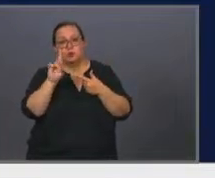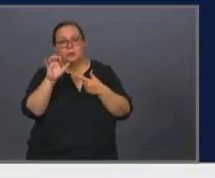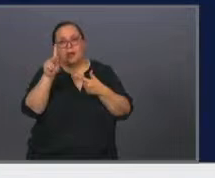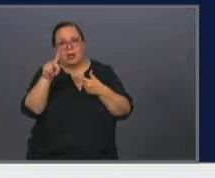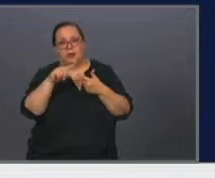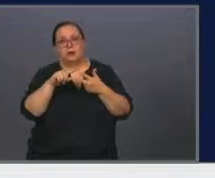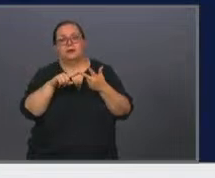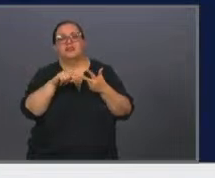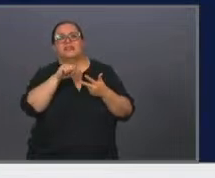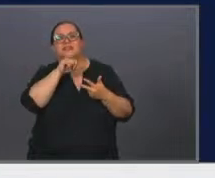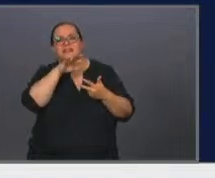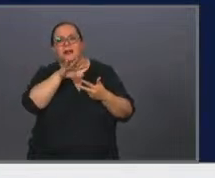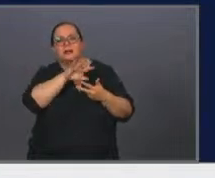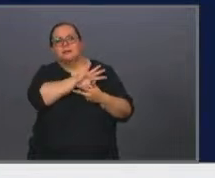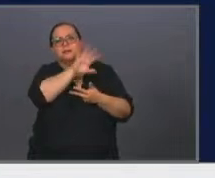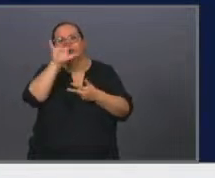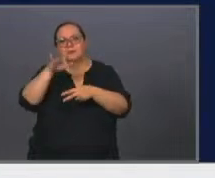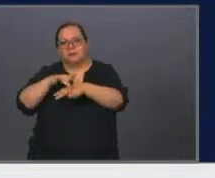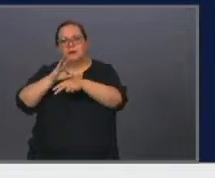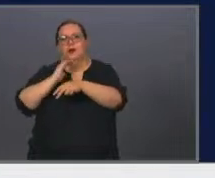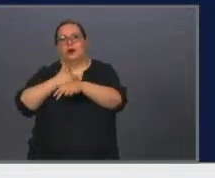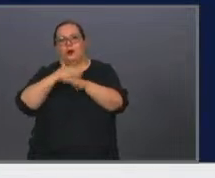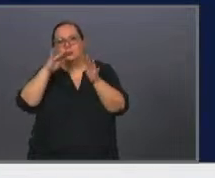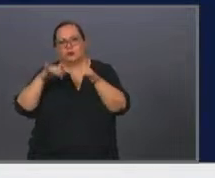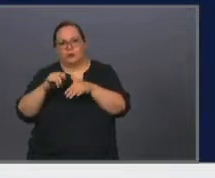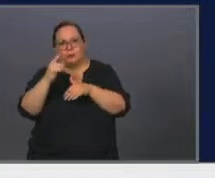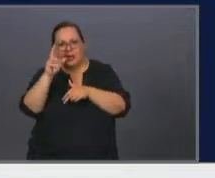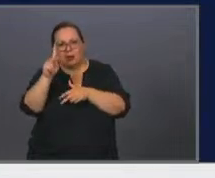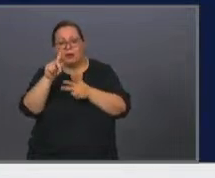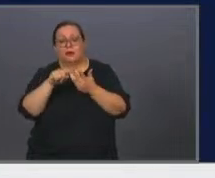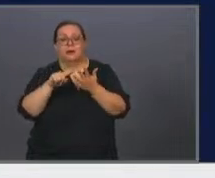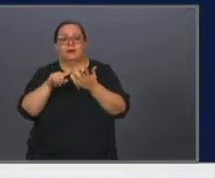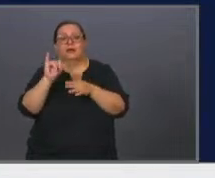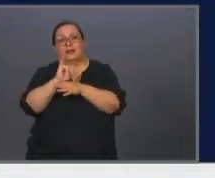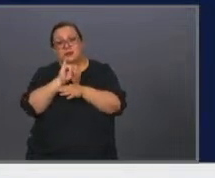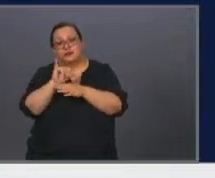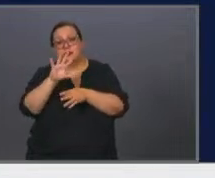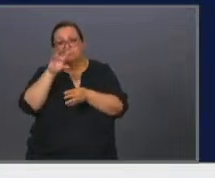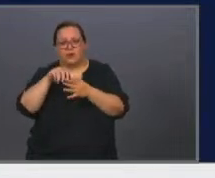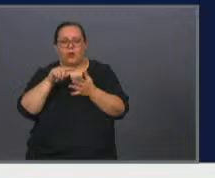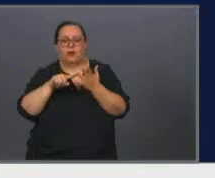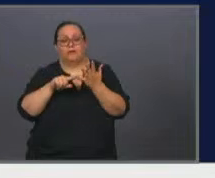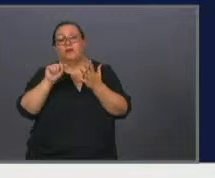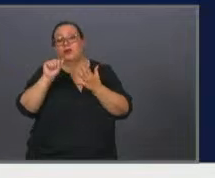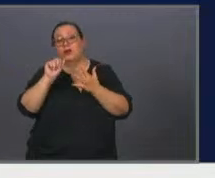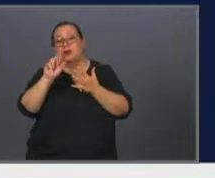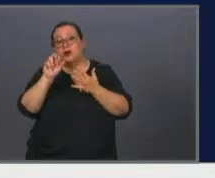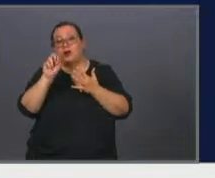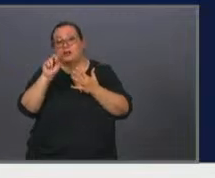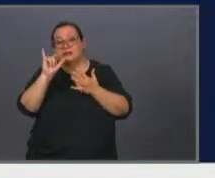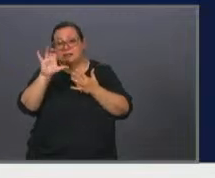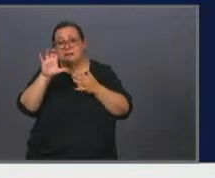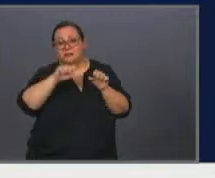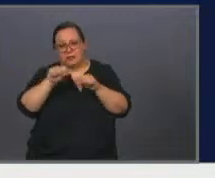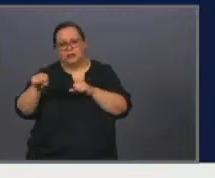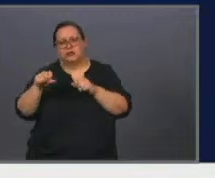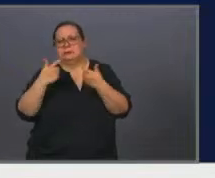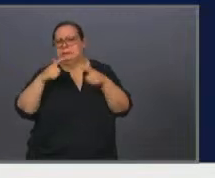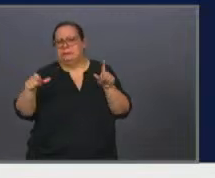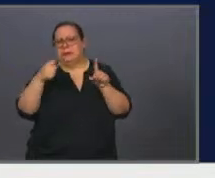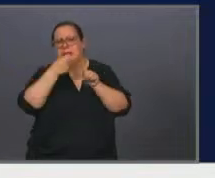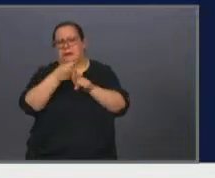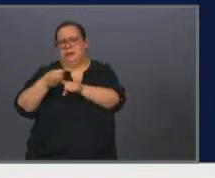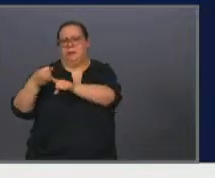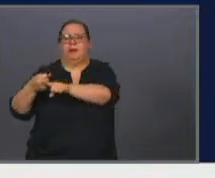snowpack. We've got industry involved. We've got arsenic potential. There's big impacts here. I'm thrilled that we're working on it and trying to come